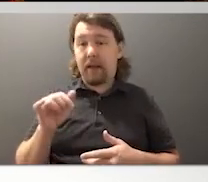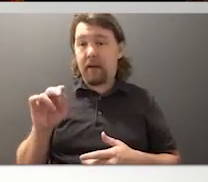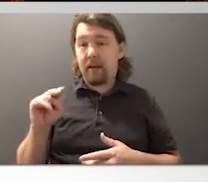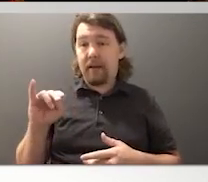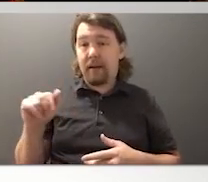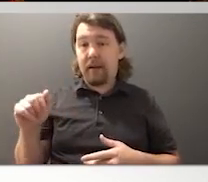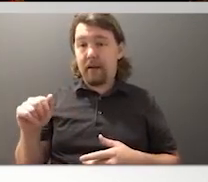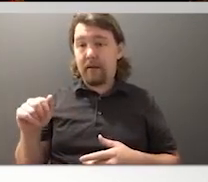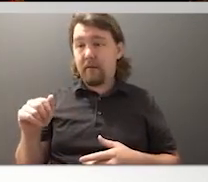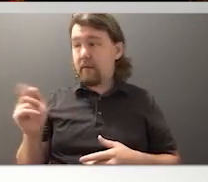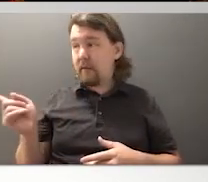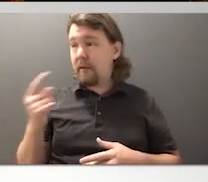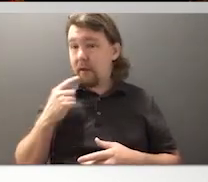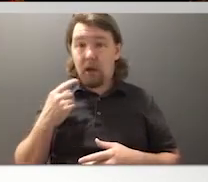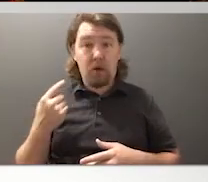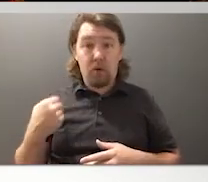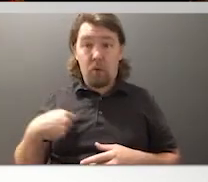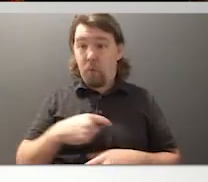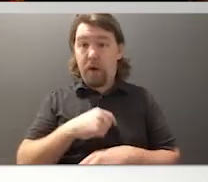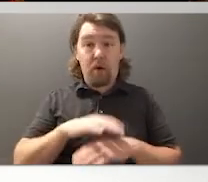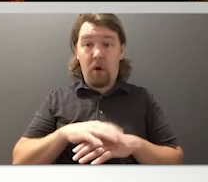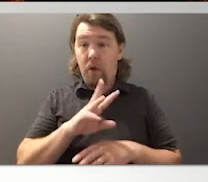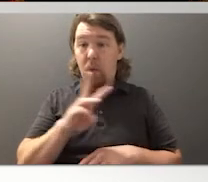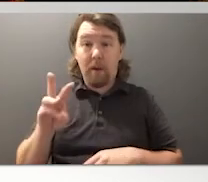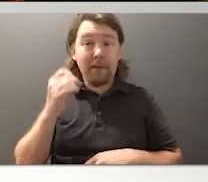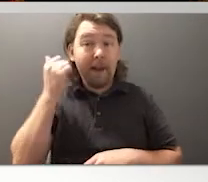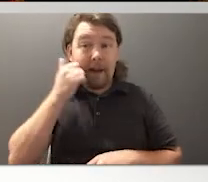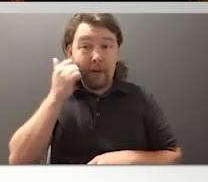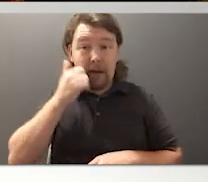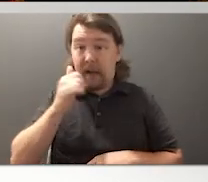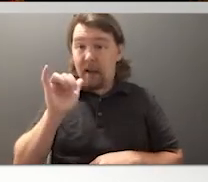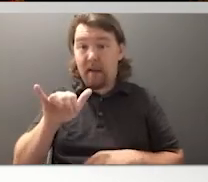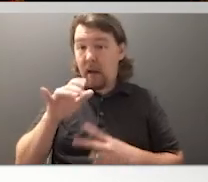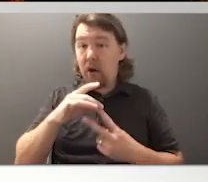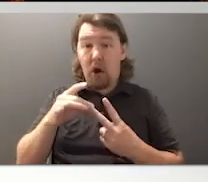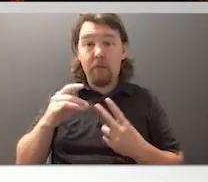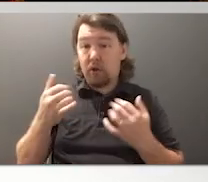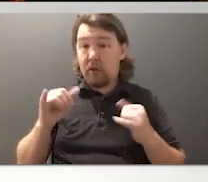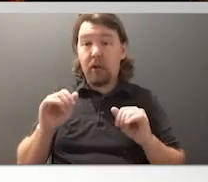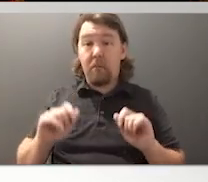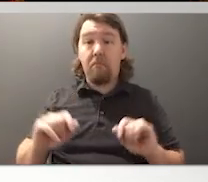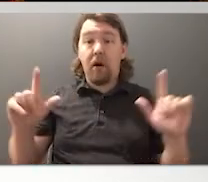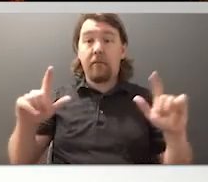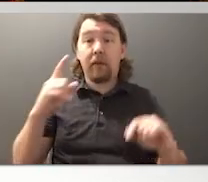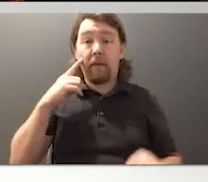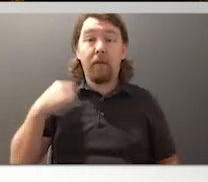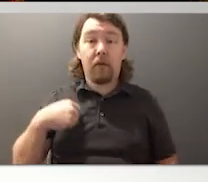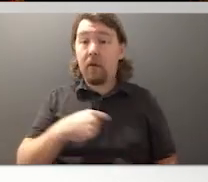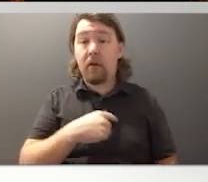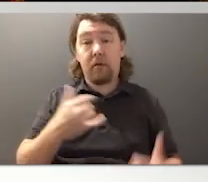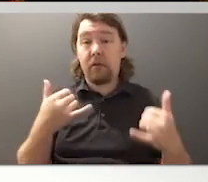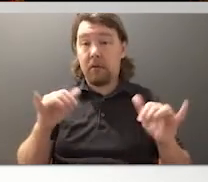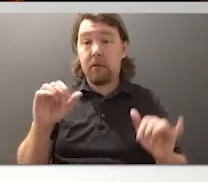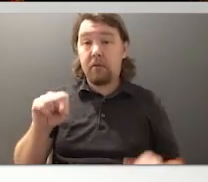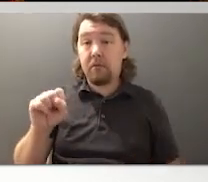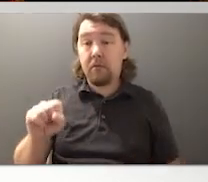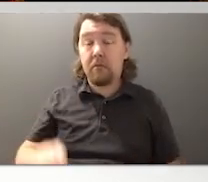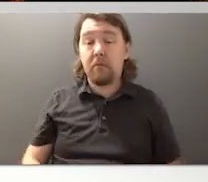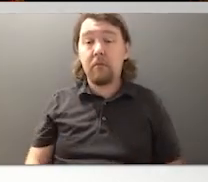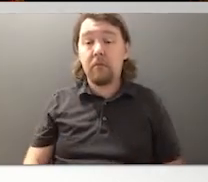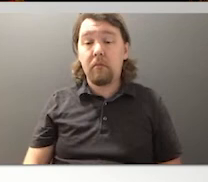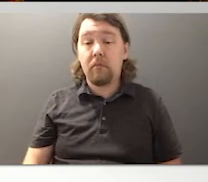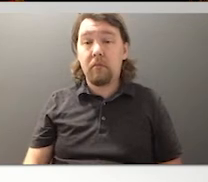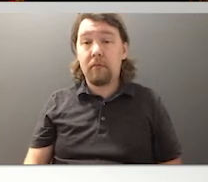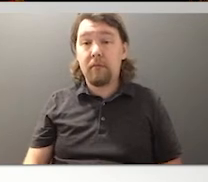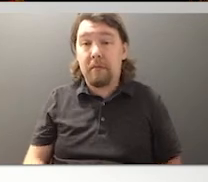you see it. Yeah, because I'm on the web, like Nia said, we're on the website every day, and that option still continues to pop up.